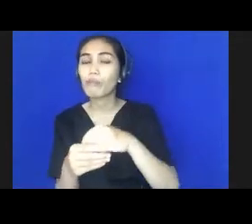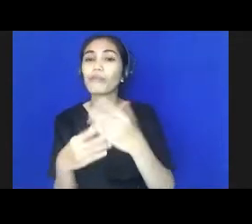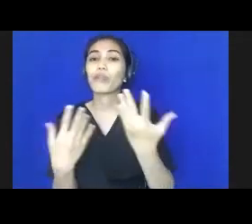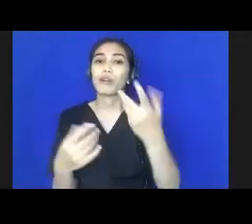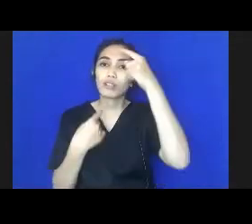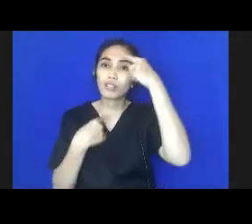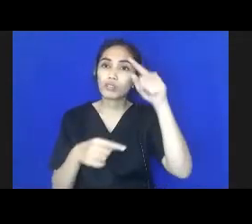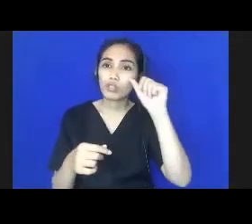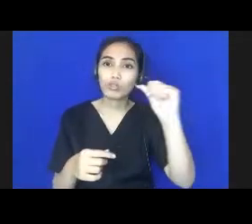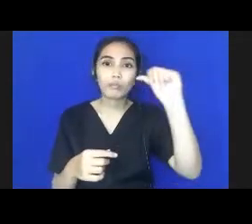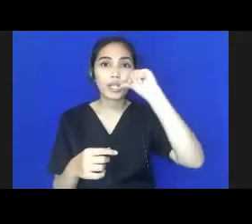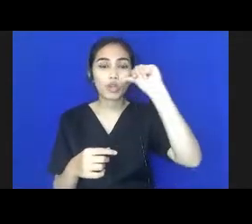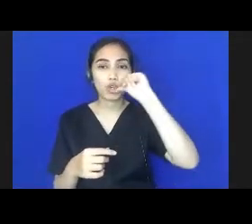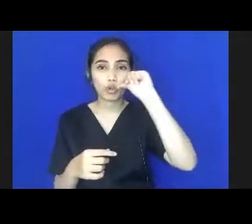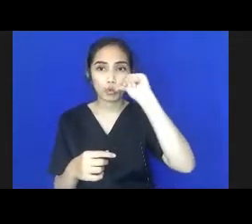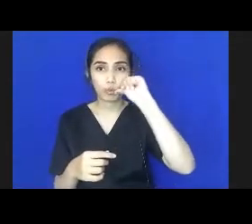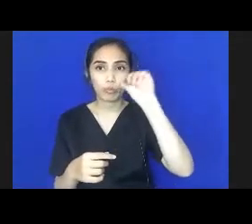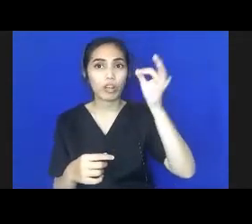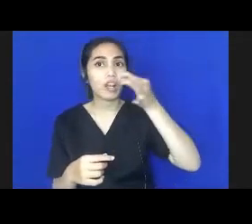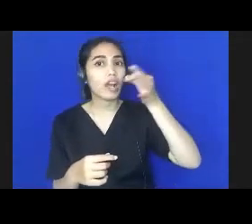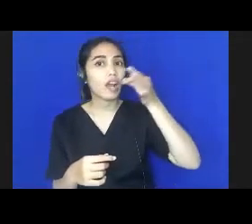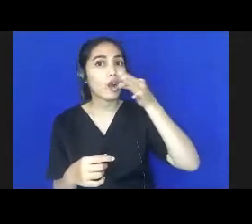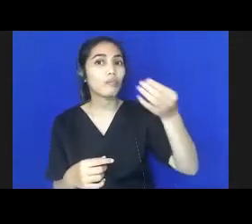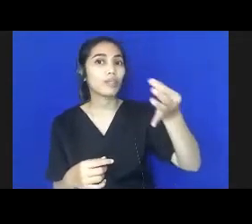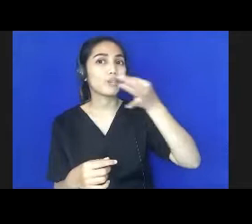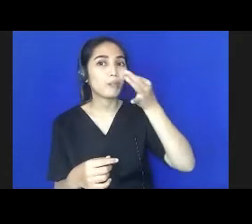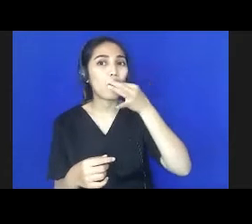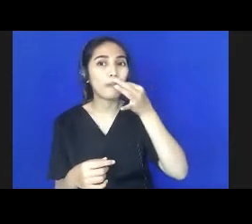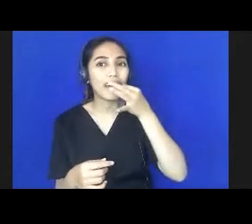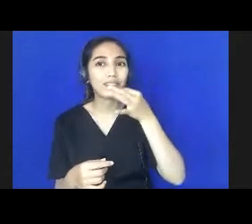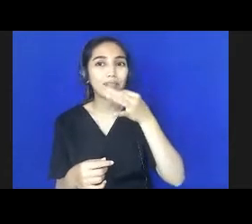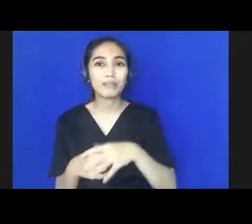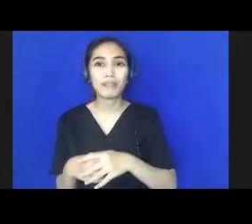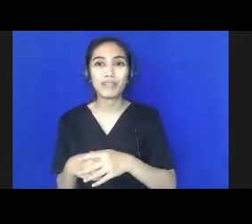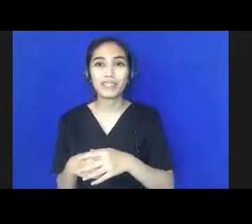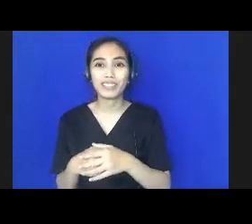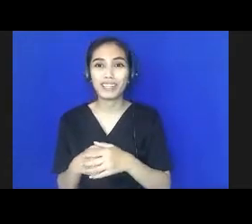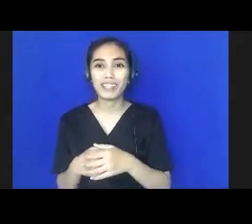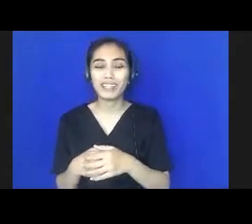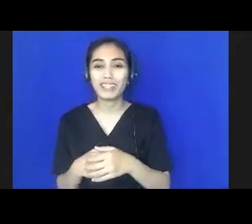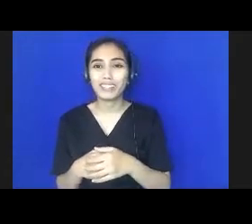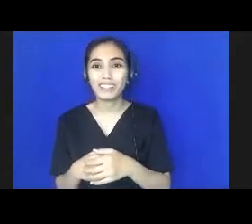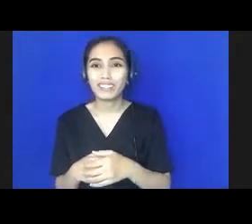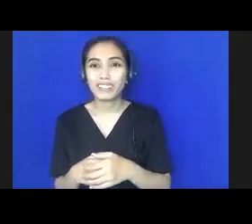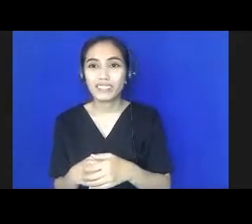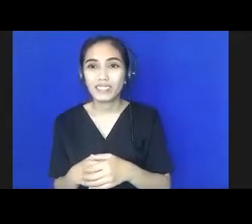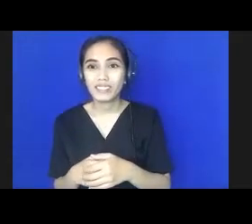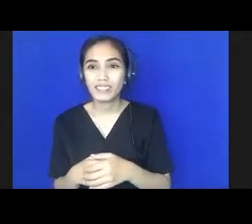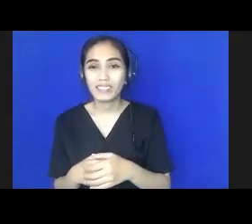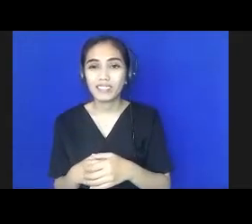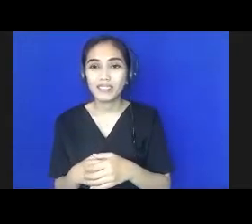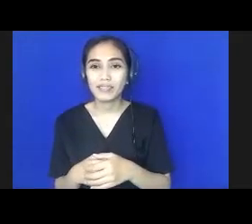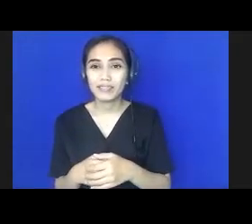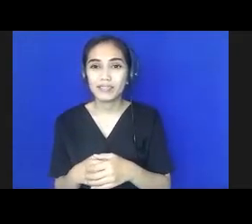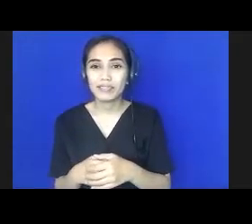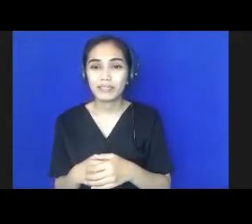other support. But then they introduced nutrition education for the students, for